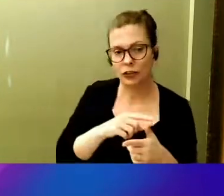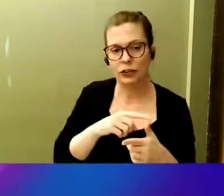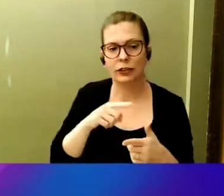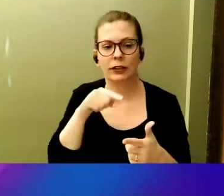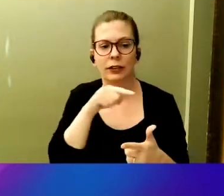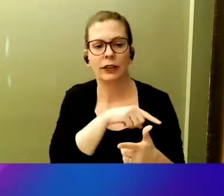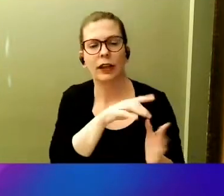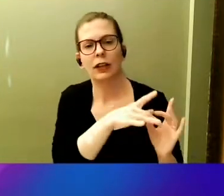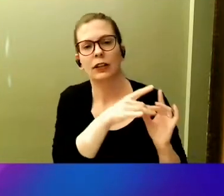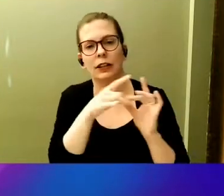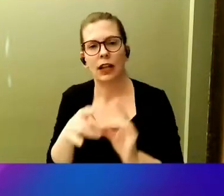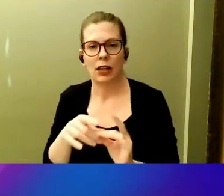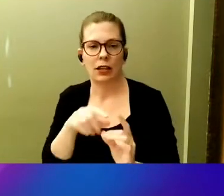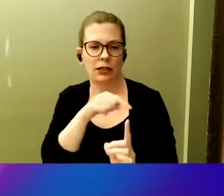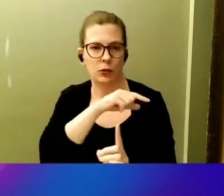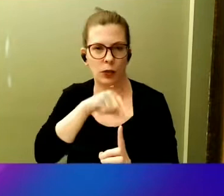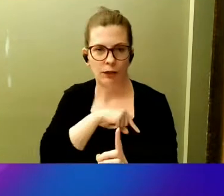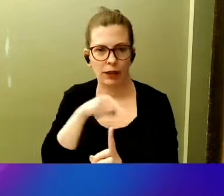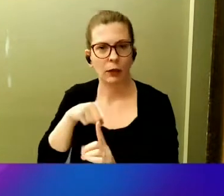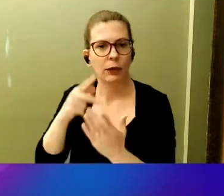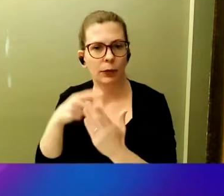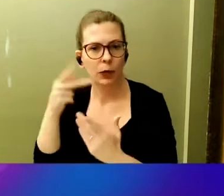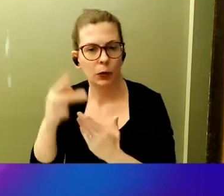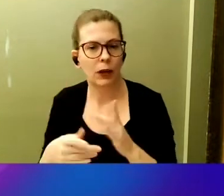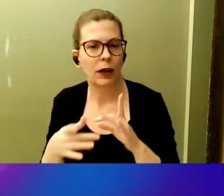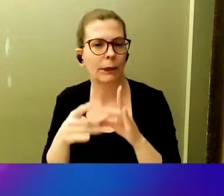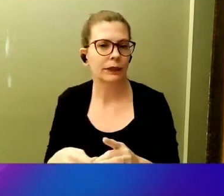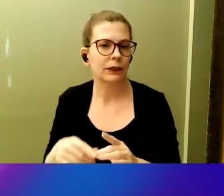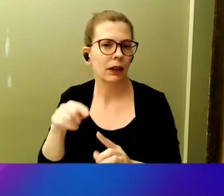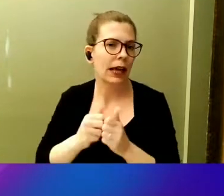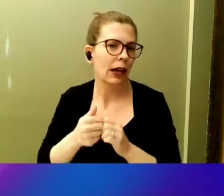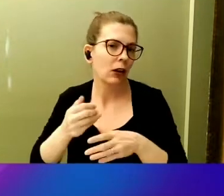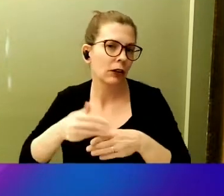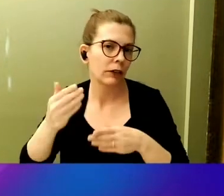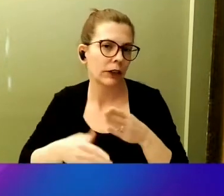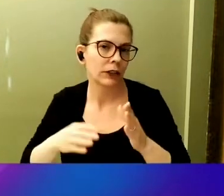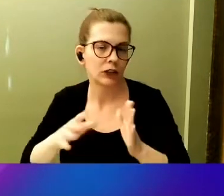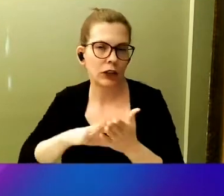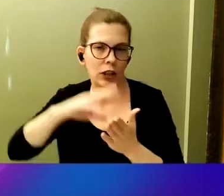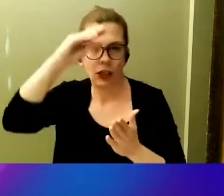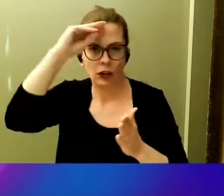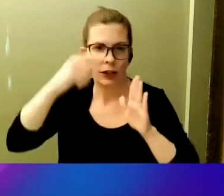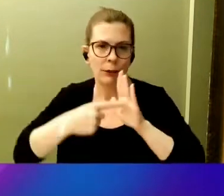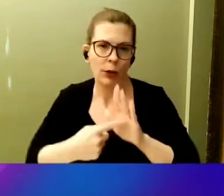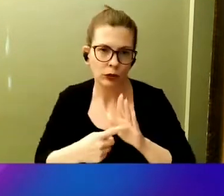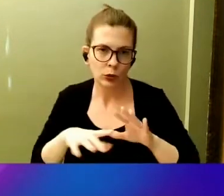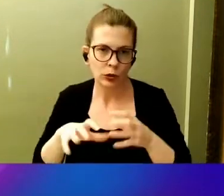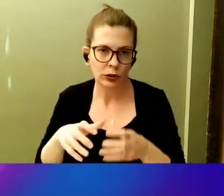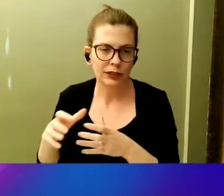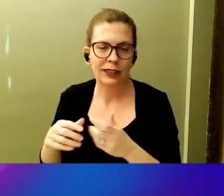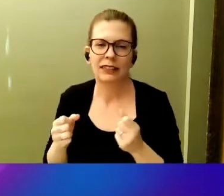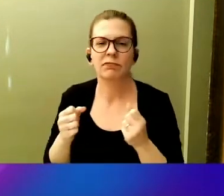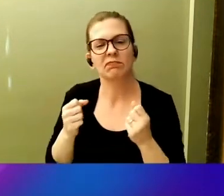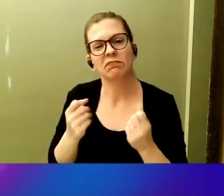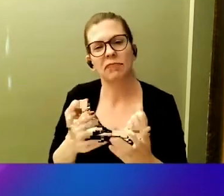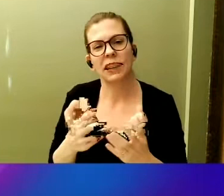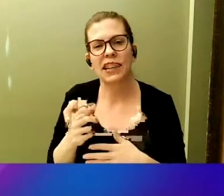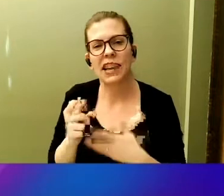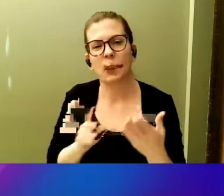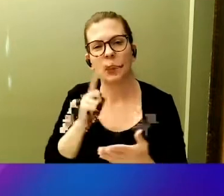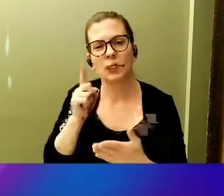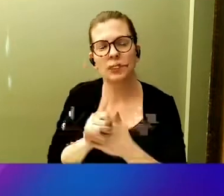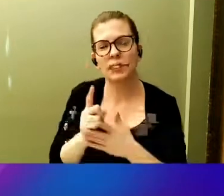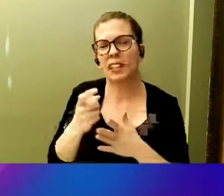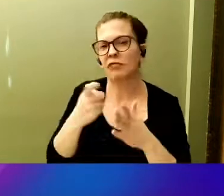into program based on how they finish the learning modules, which is basically dozens of hours of free content on AI and